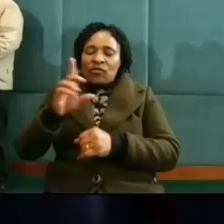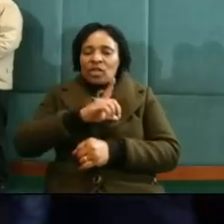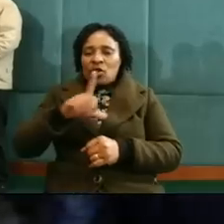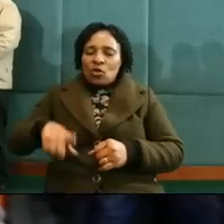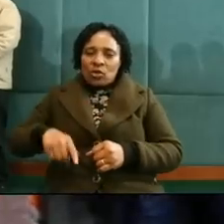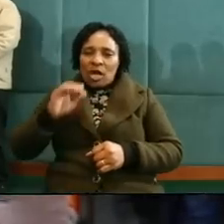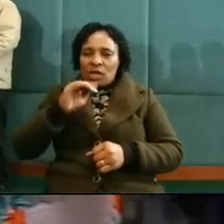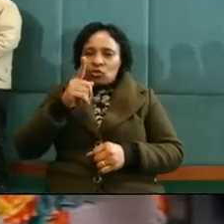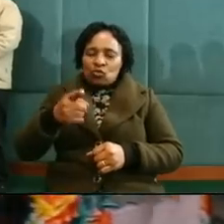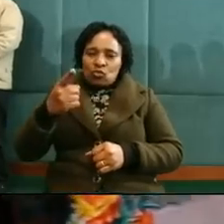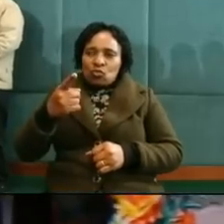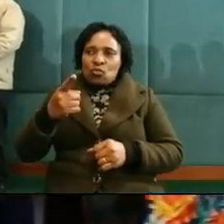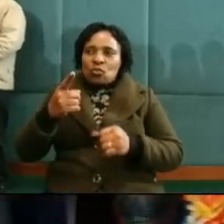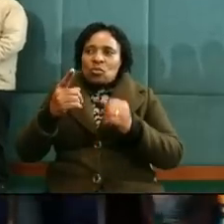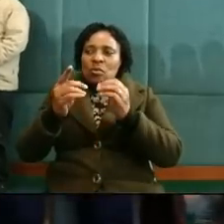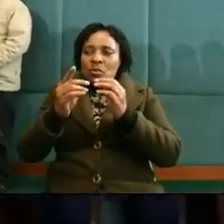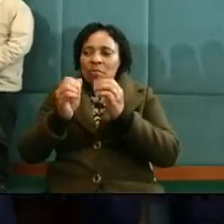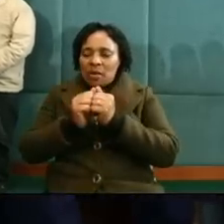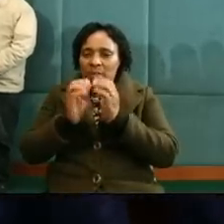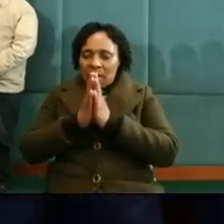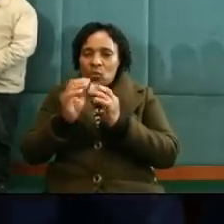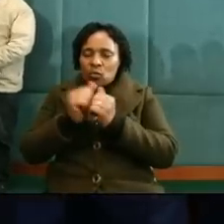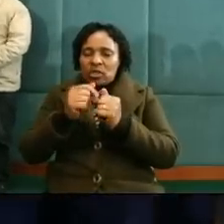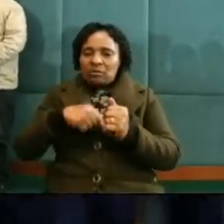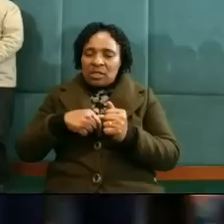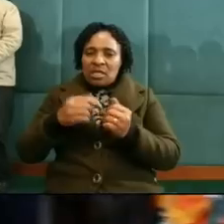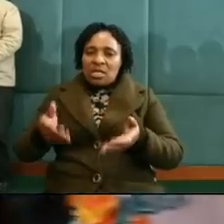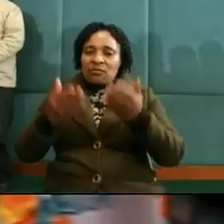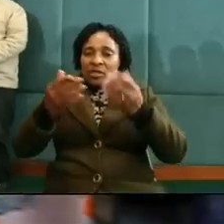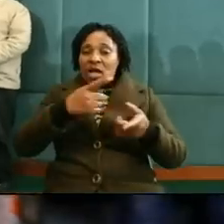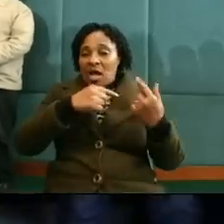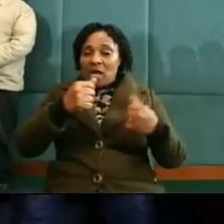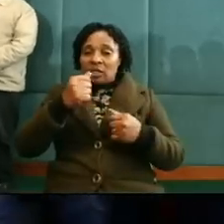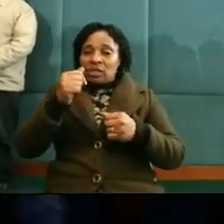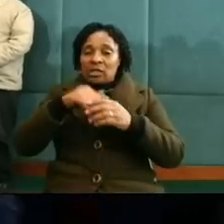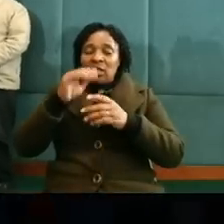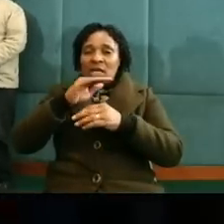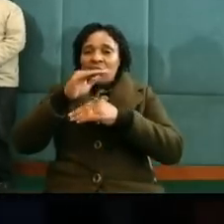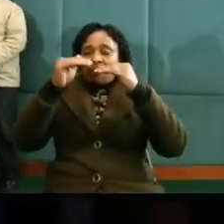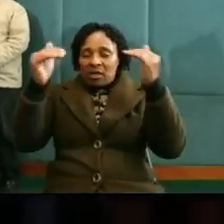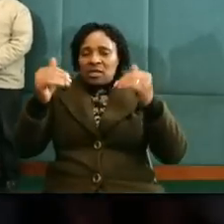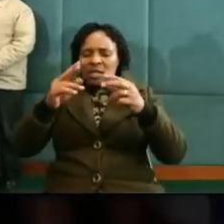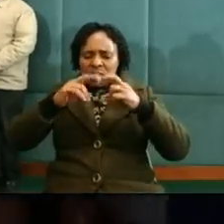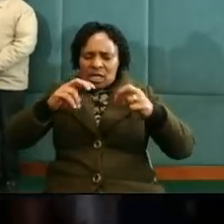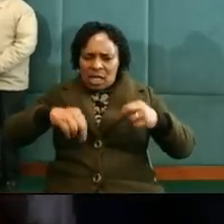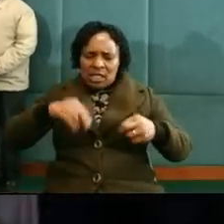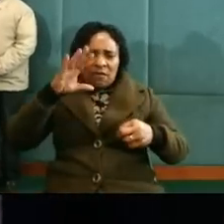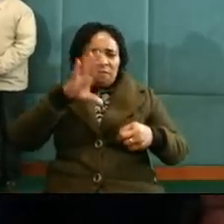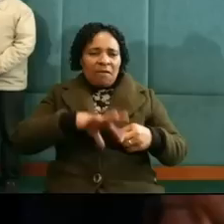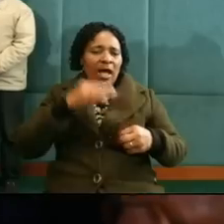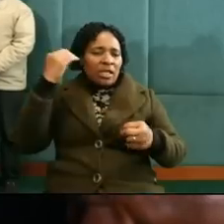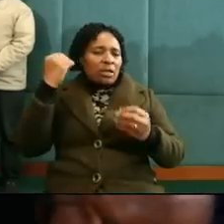I'm going to ask you to bow your heads with me. Lift your heart towards heaven. I want you to search your soul and find the